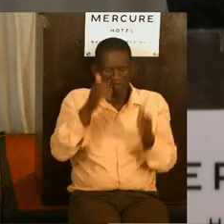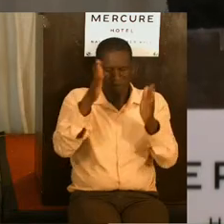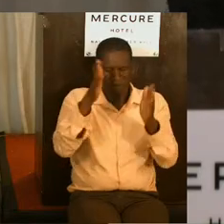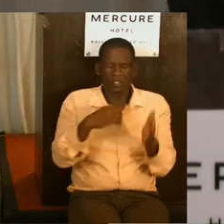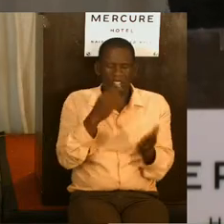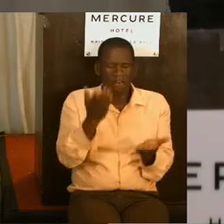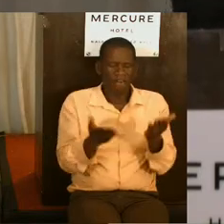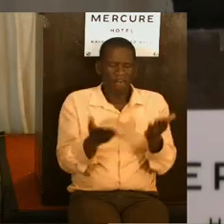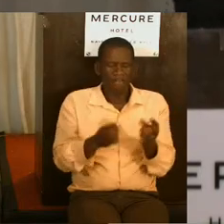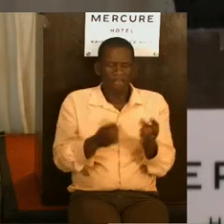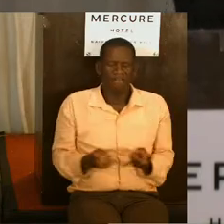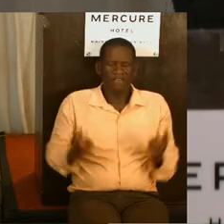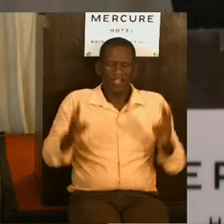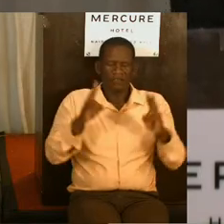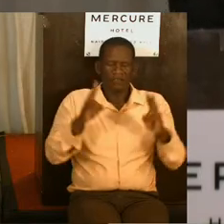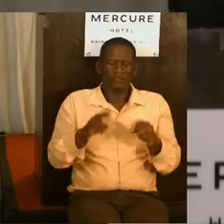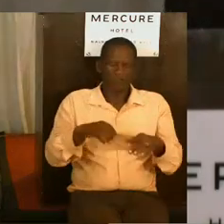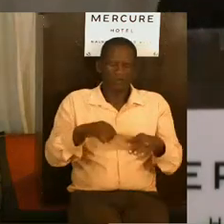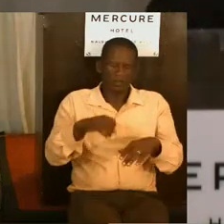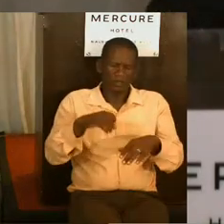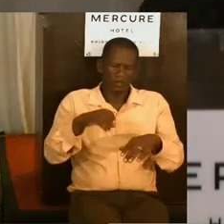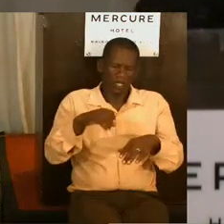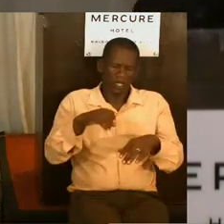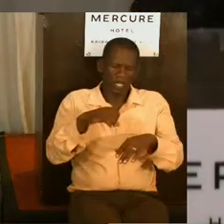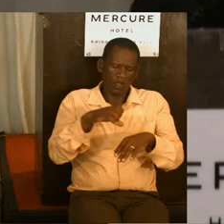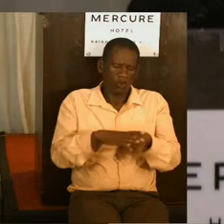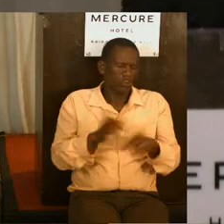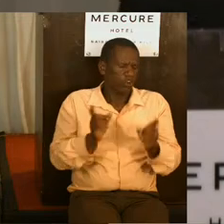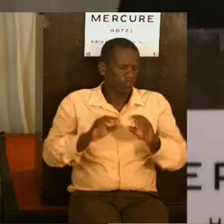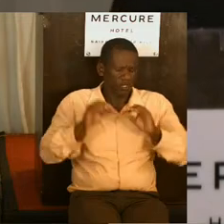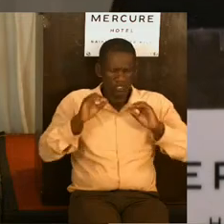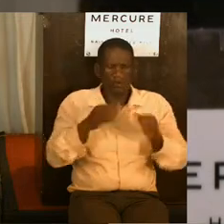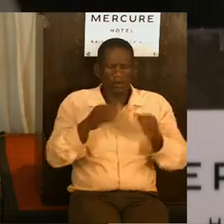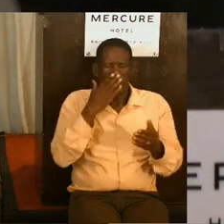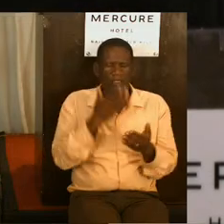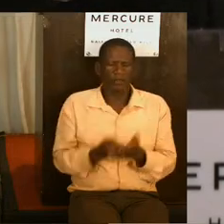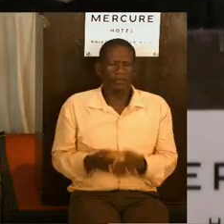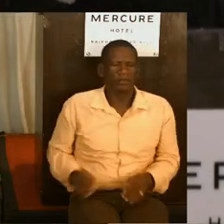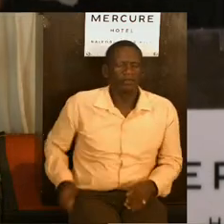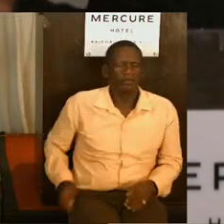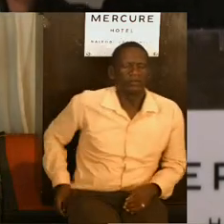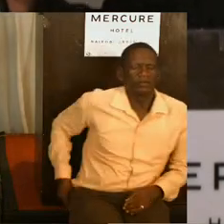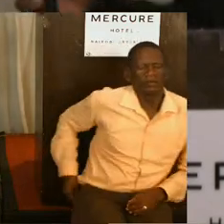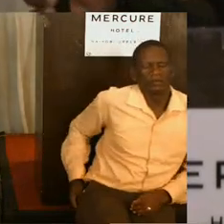values are caught and they are not taught thank you